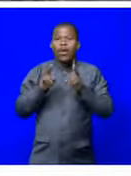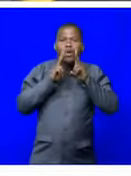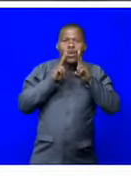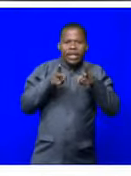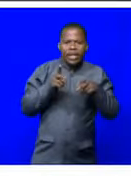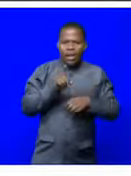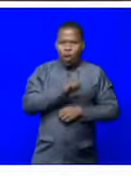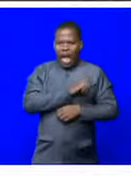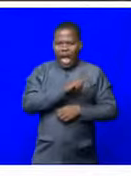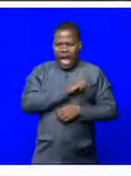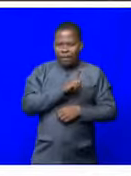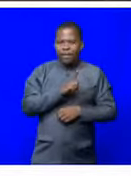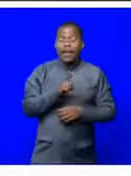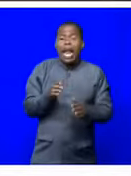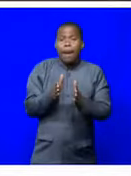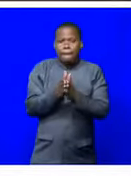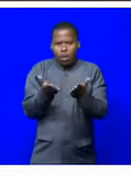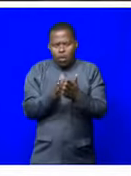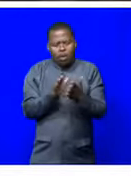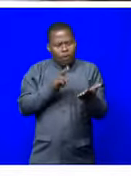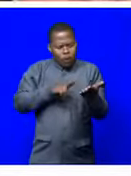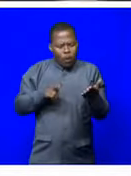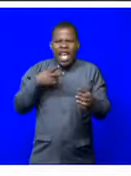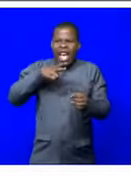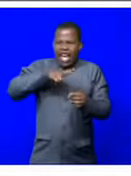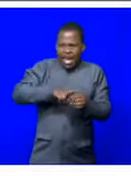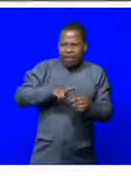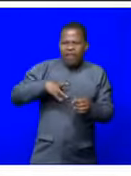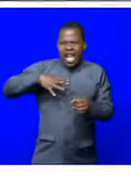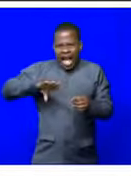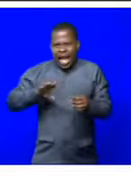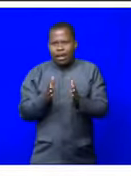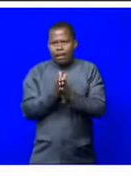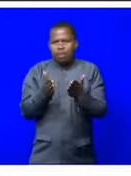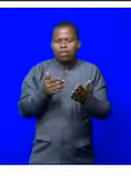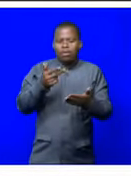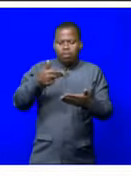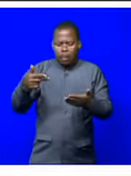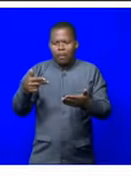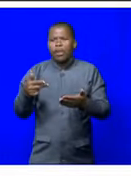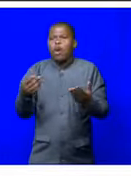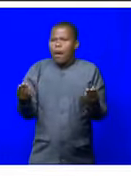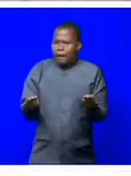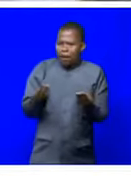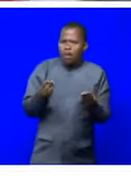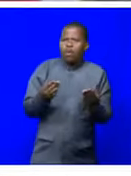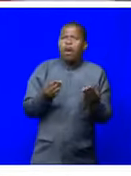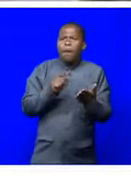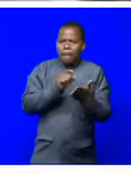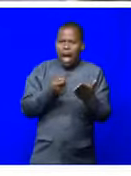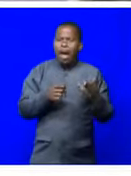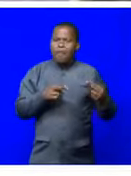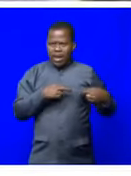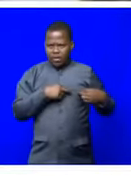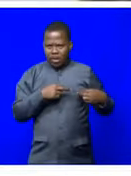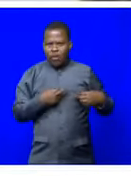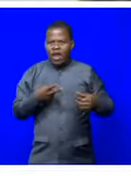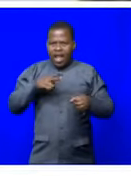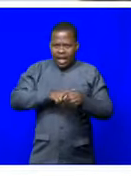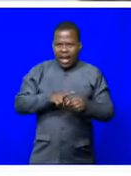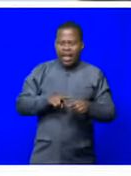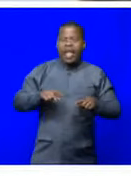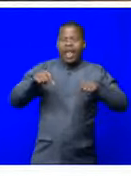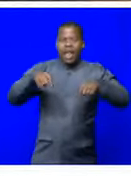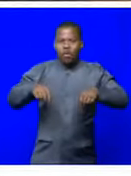lapha afike afundza aphindza sayina tinqwathi tekulila nato letibhalwe sive. Kanti lomhlalo